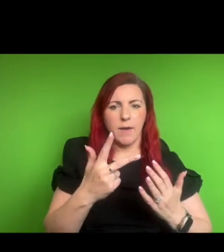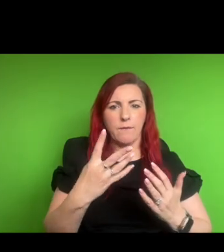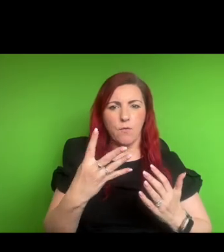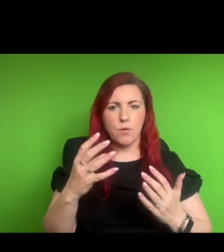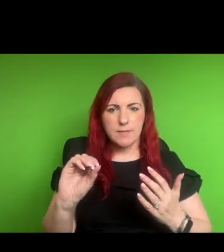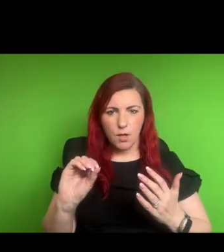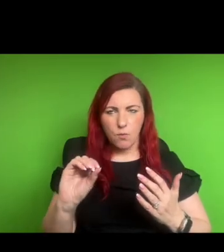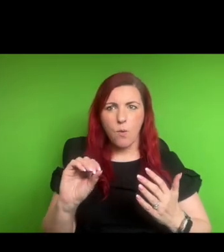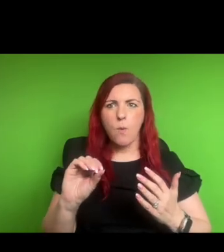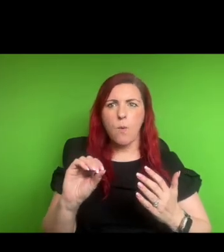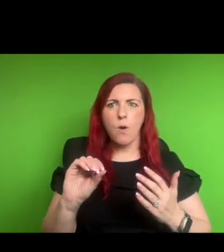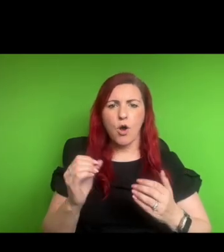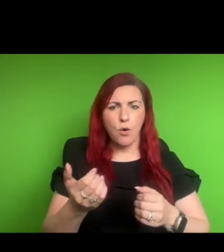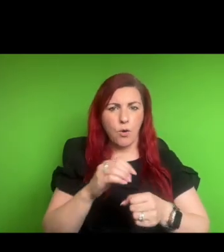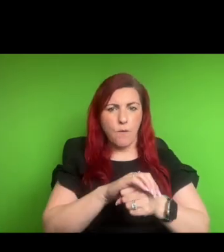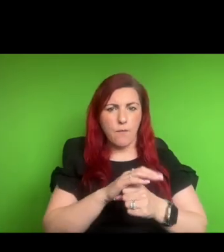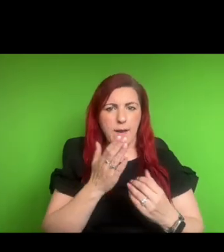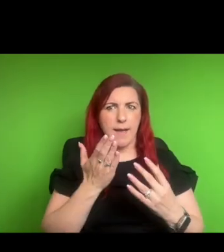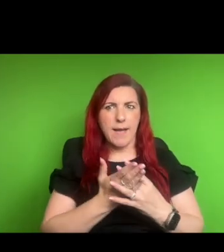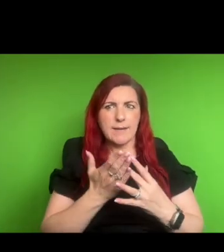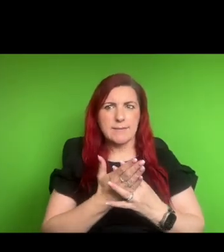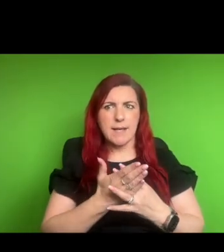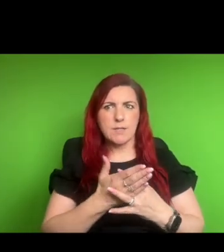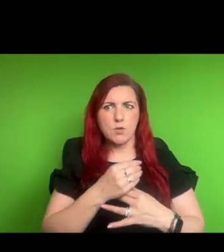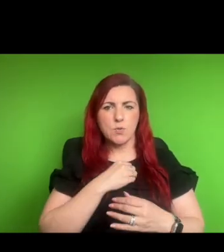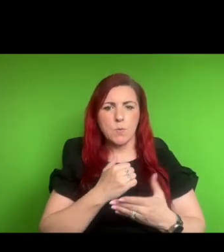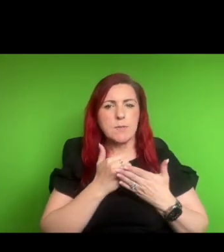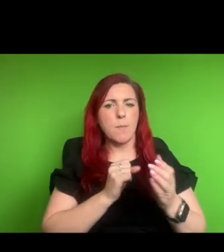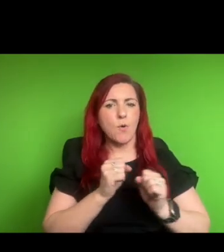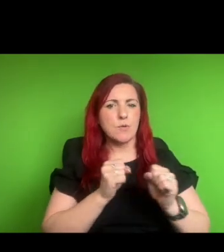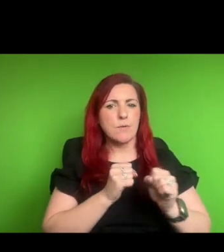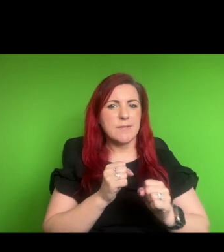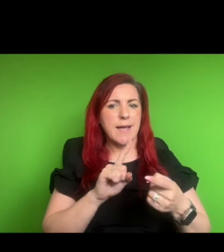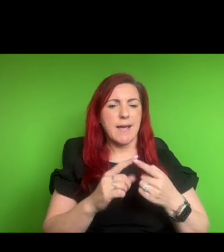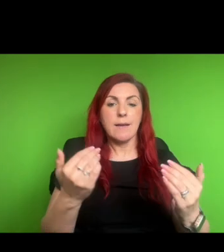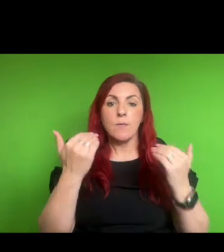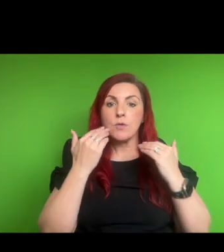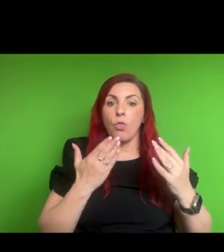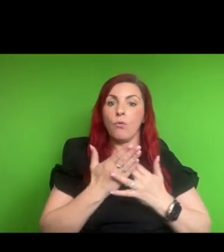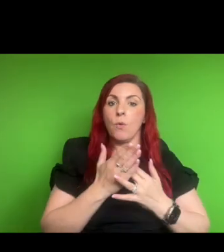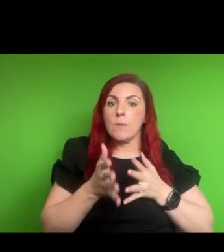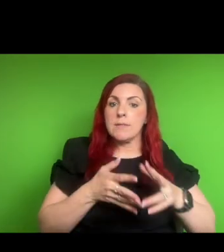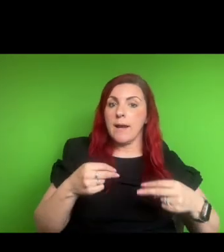services cover access to support services and information through sign language?